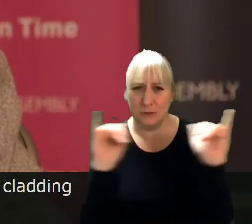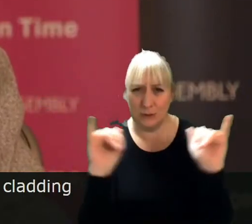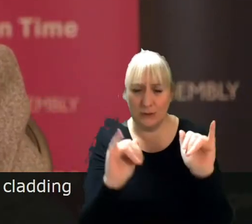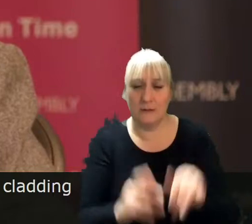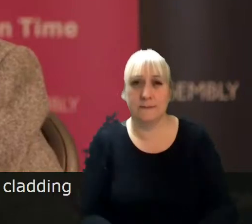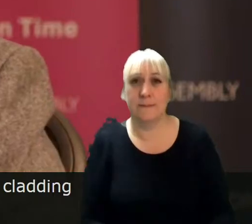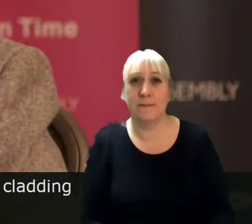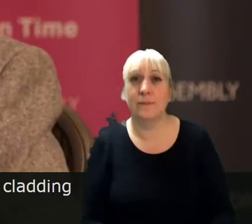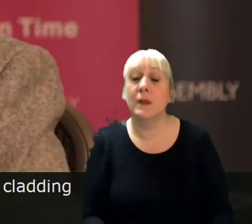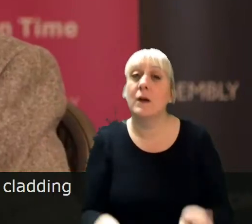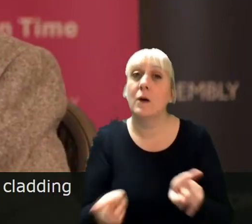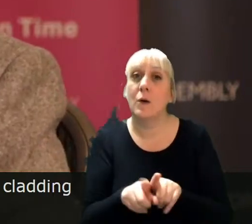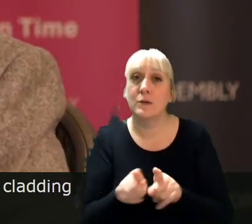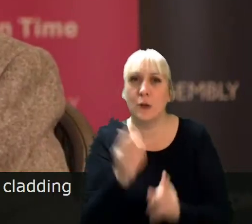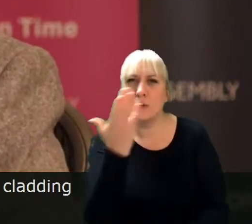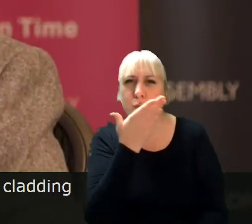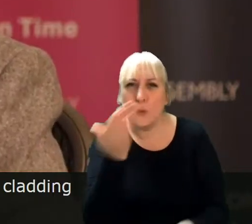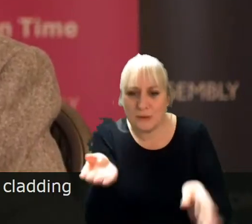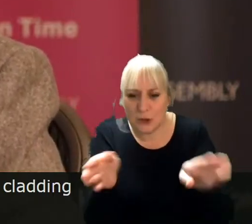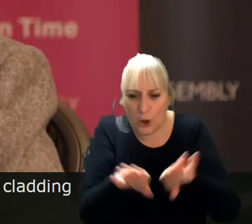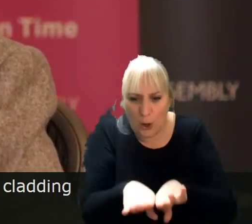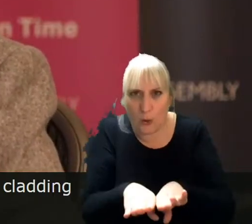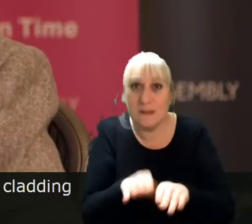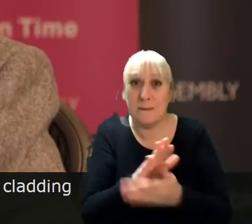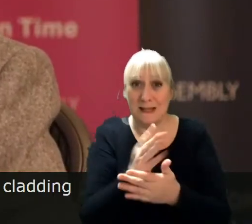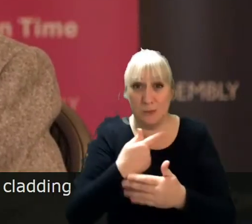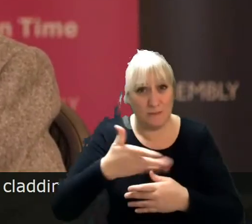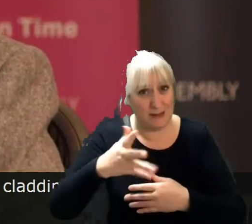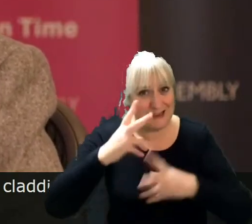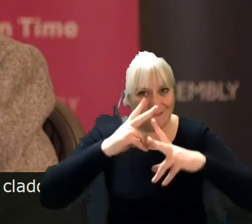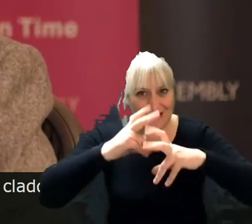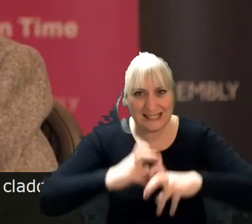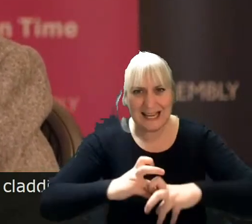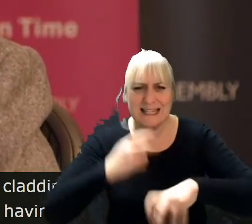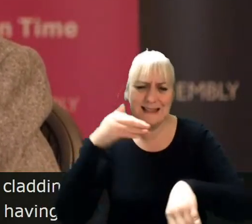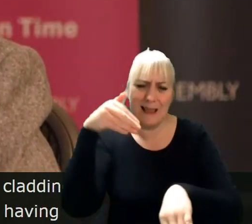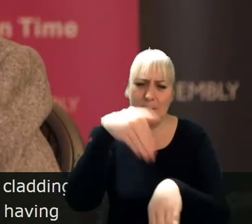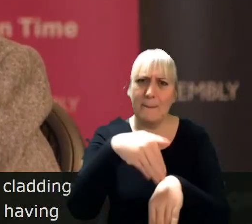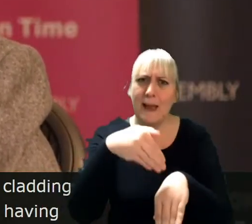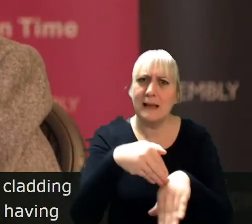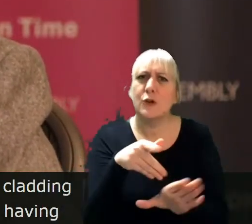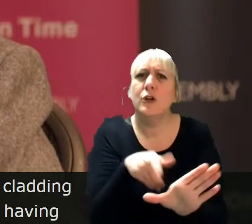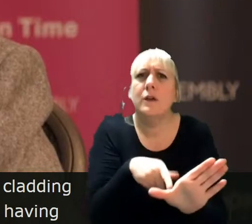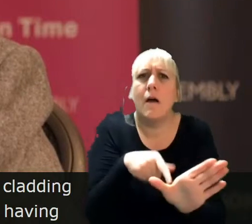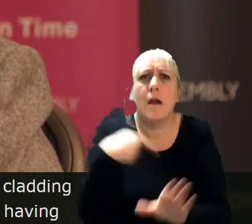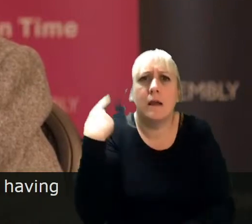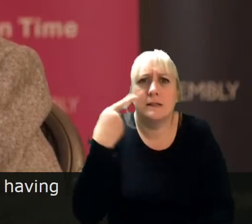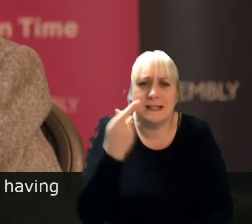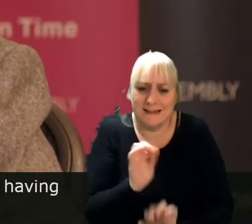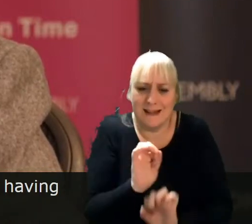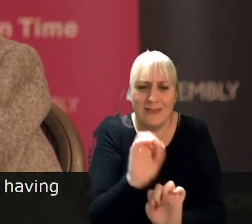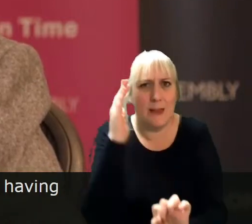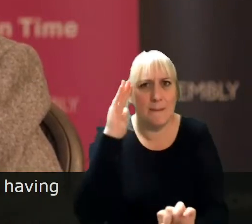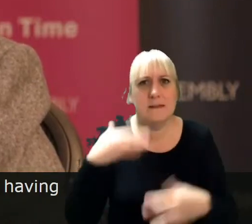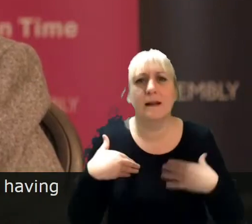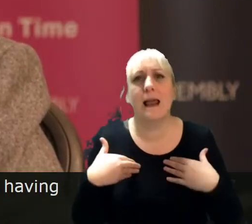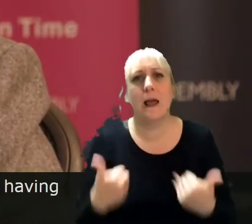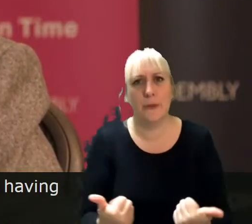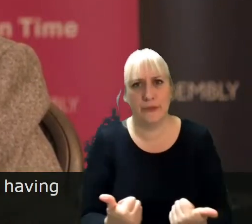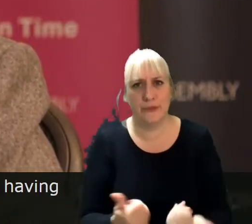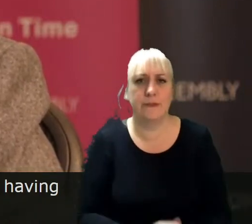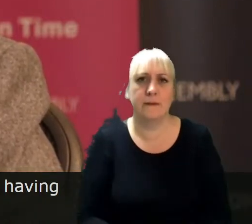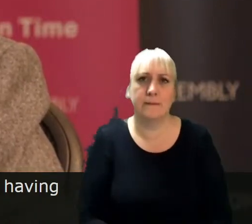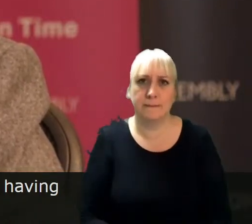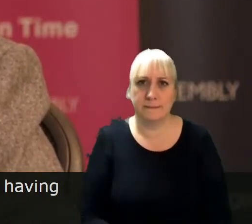the pandemic is having on young Londoners and their mental health. To conclude, we